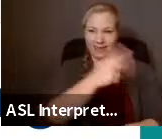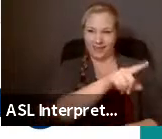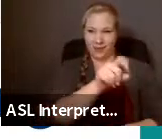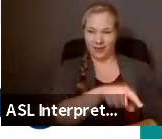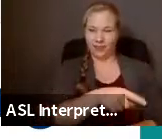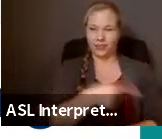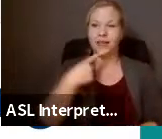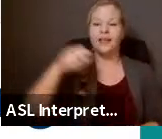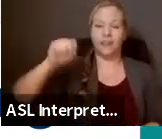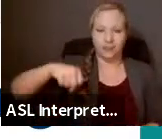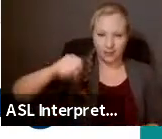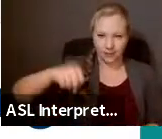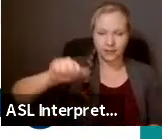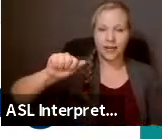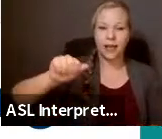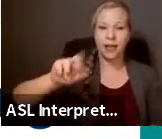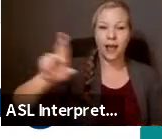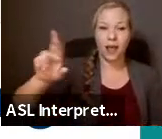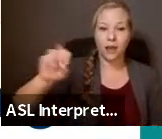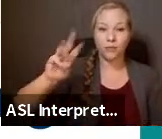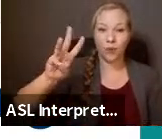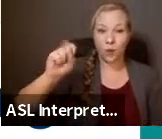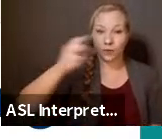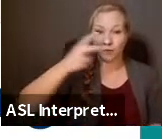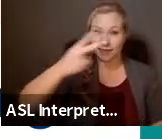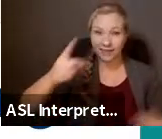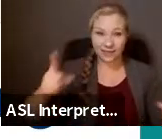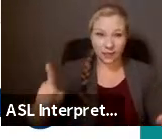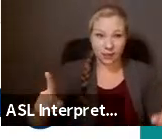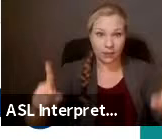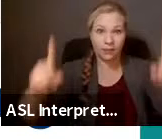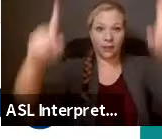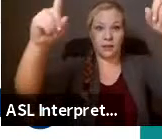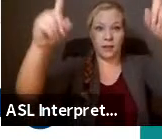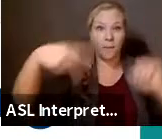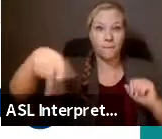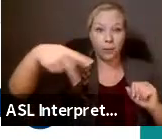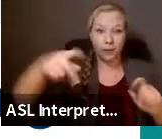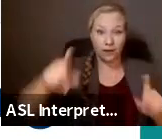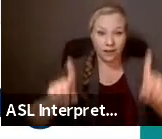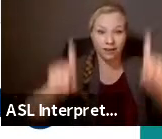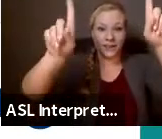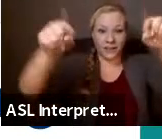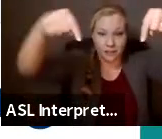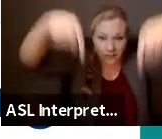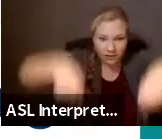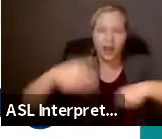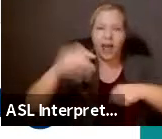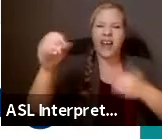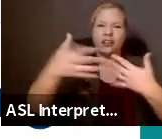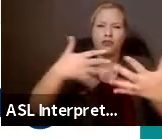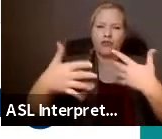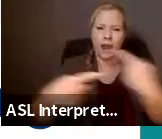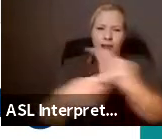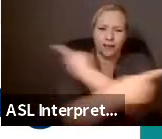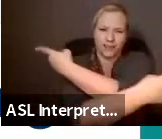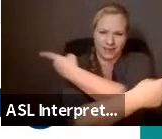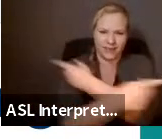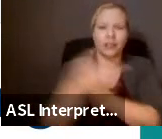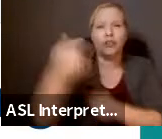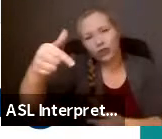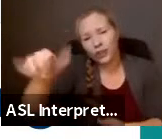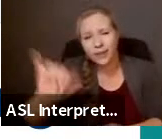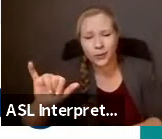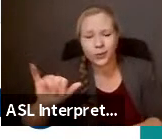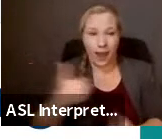are, those are just pointing like continue. So the arrows that are, I guess, for both the gray and the green and everything,